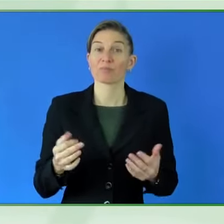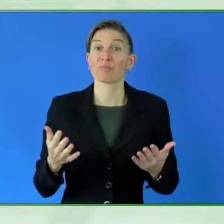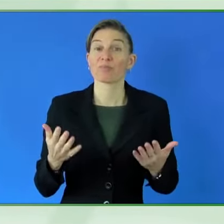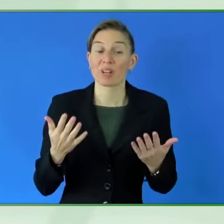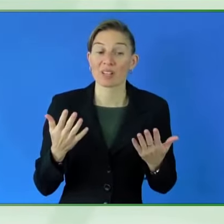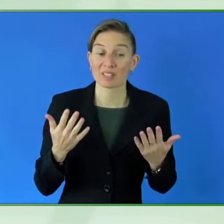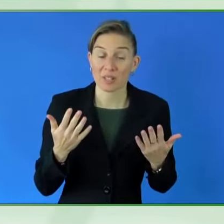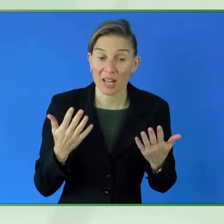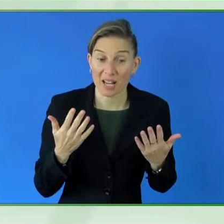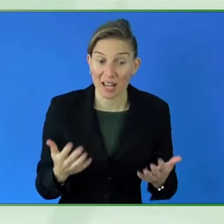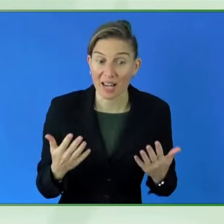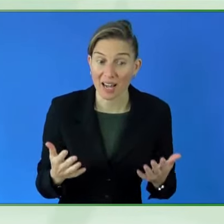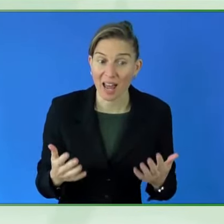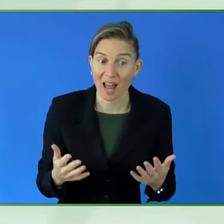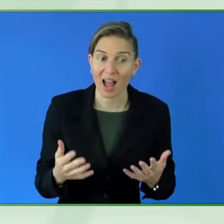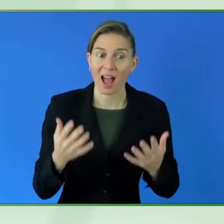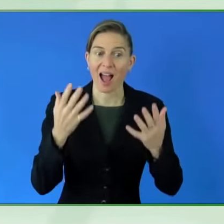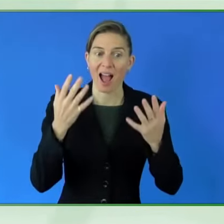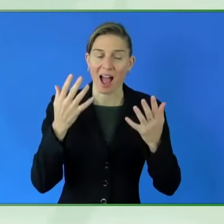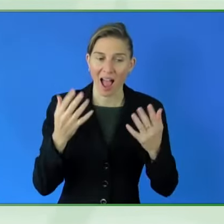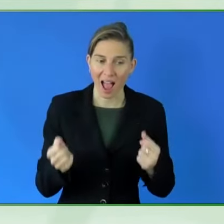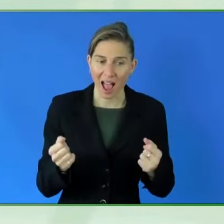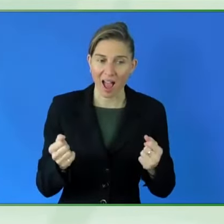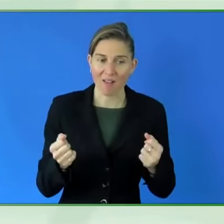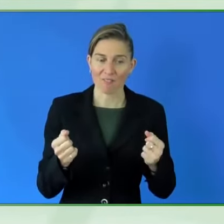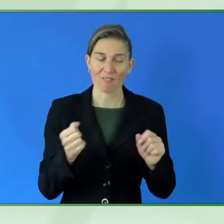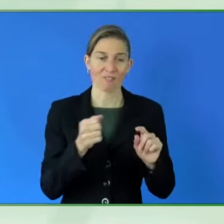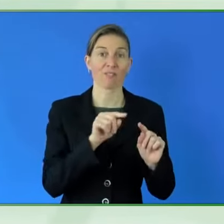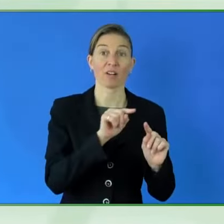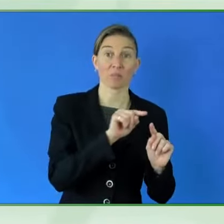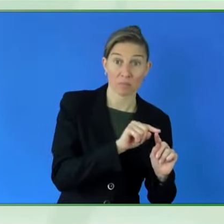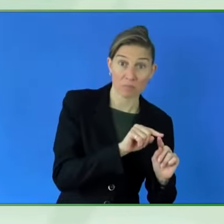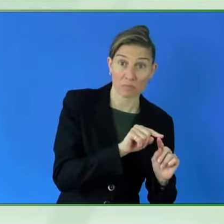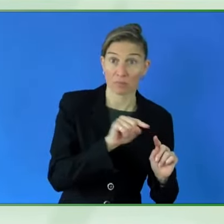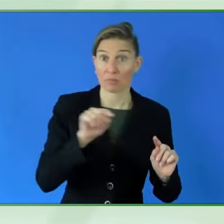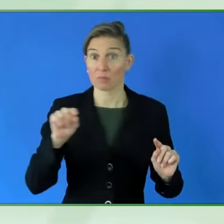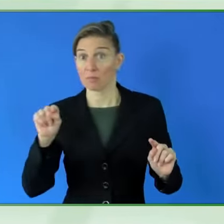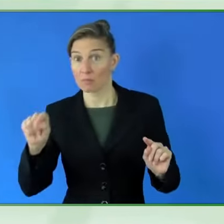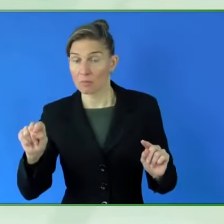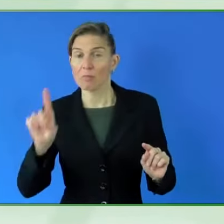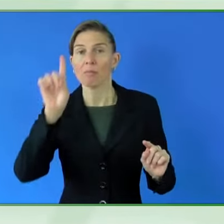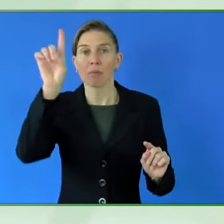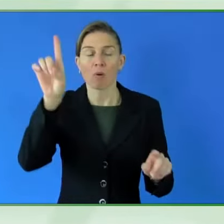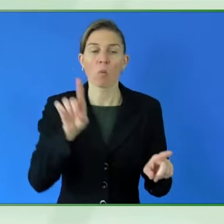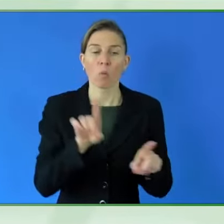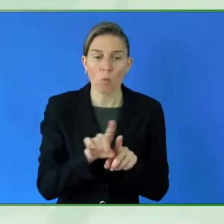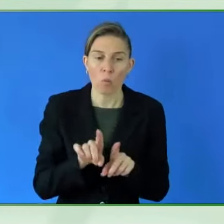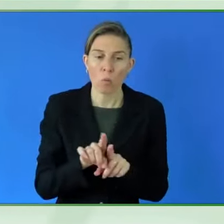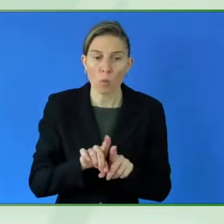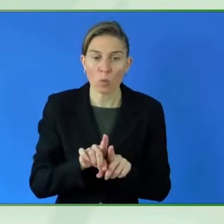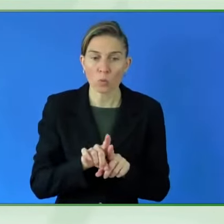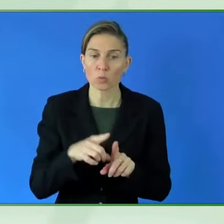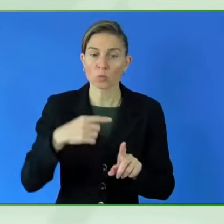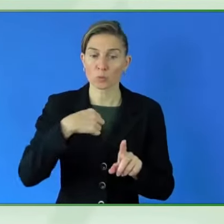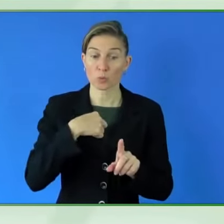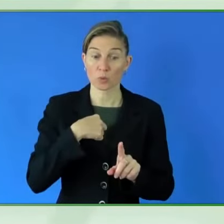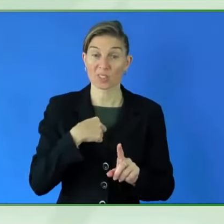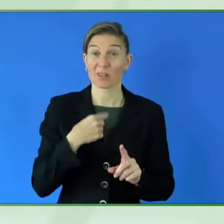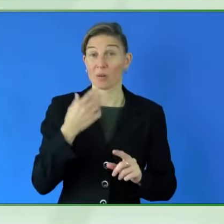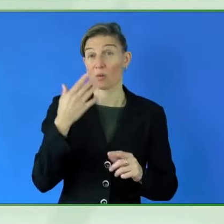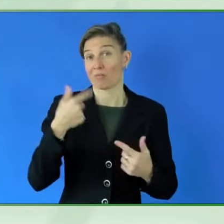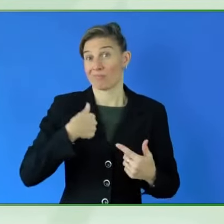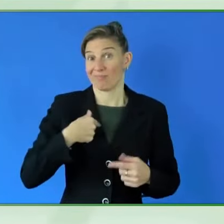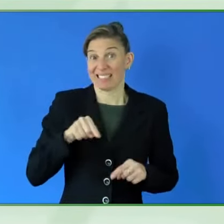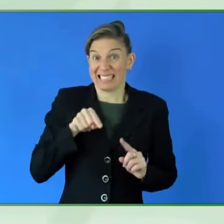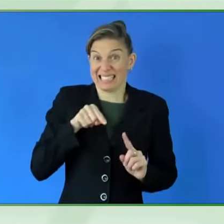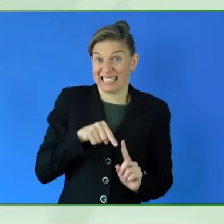like, how can I get from here to there, but how can a person with this particular mobility be able to traverse